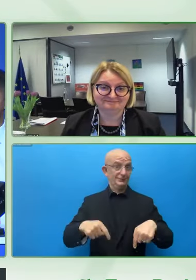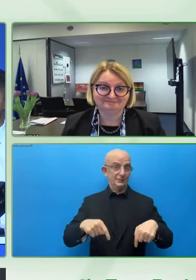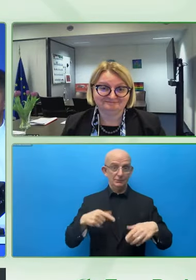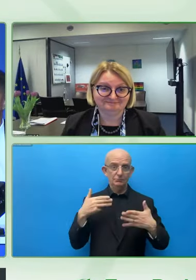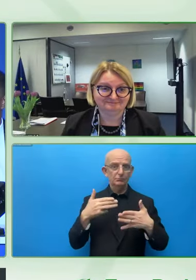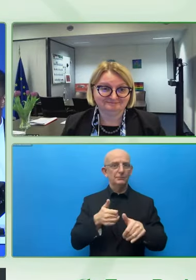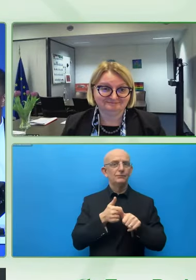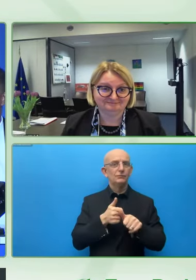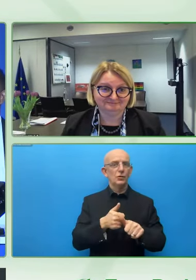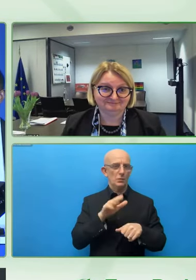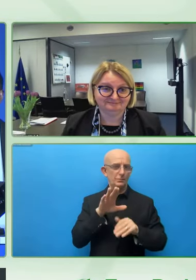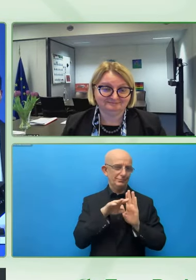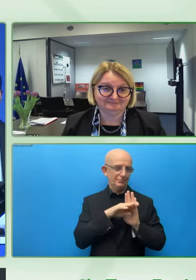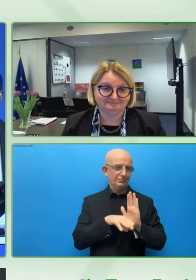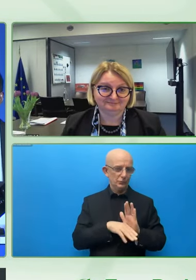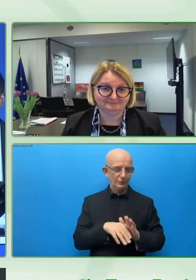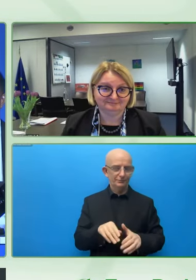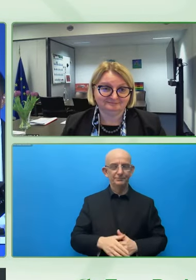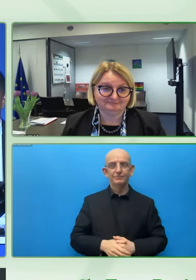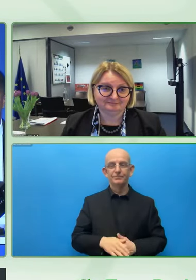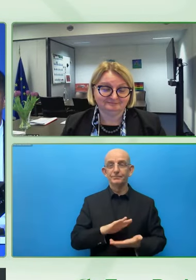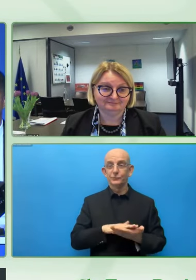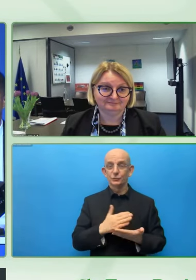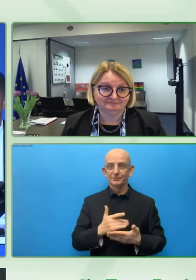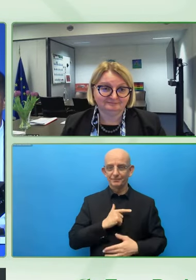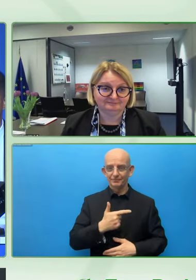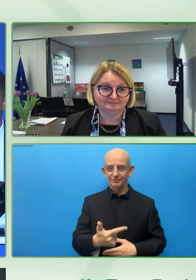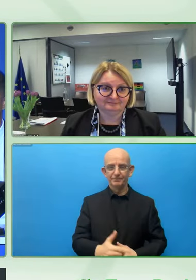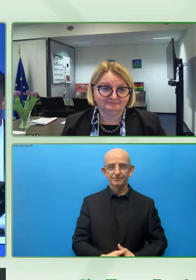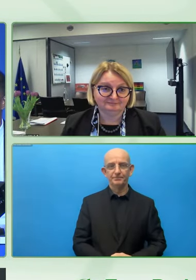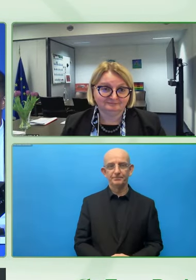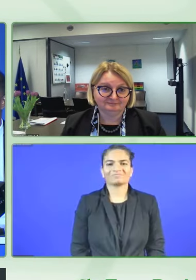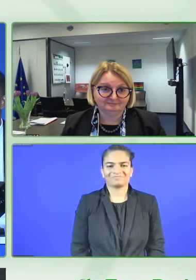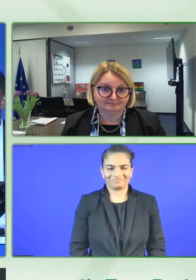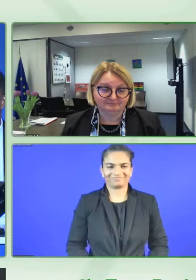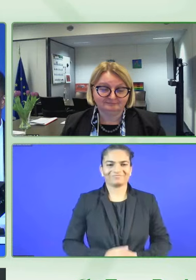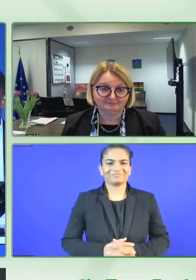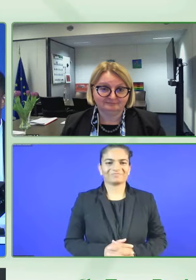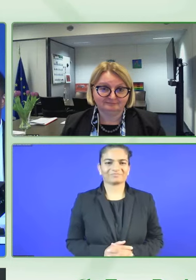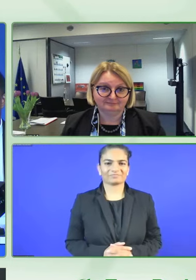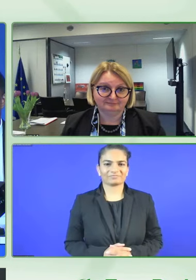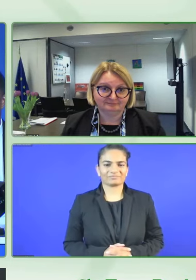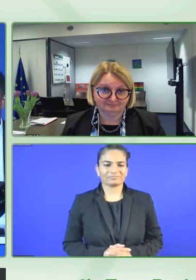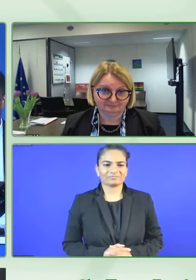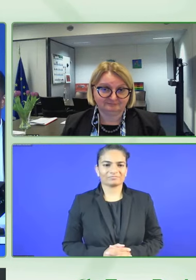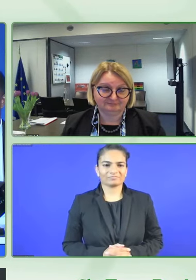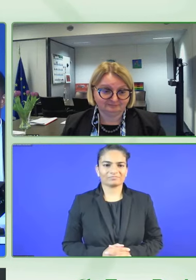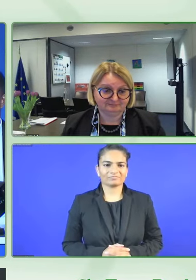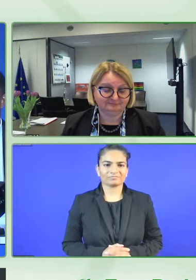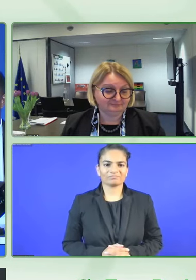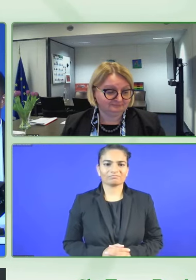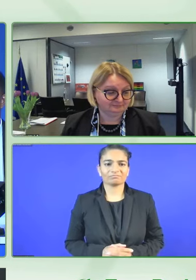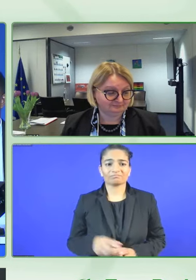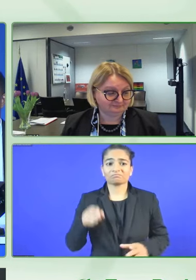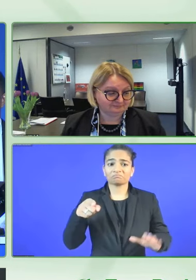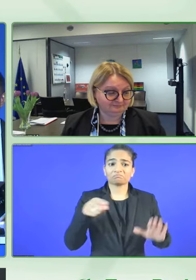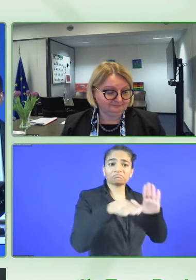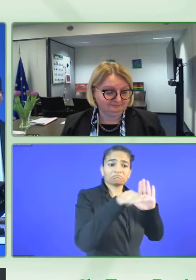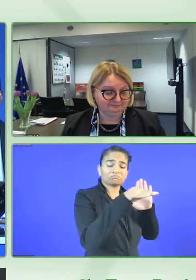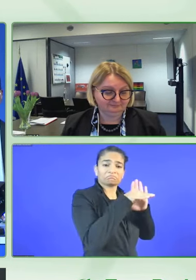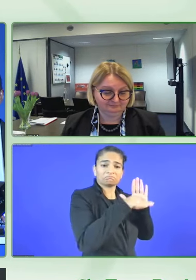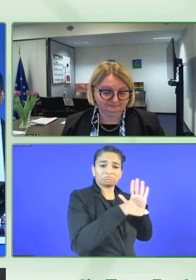So, Katarina, Jesus, Sachin, and Dan, thank you so much for your insights that you shared with